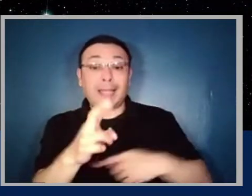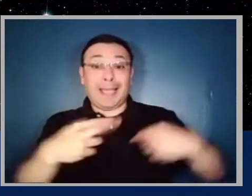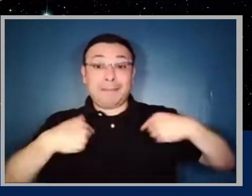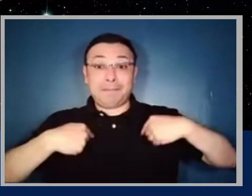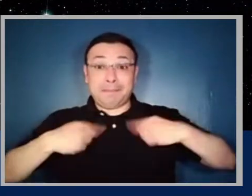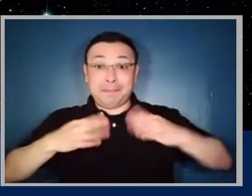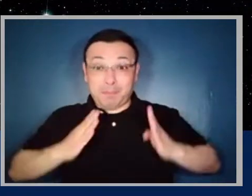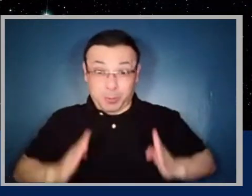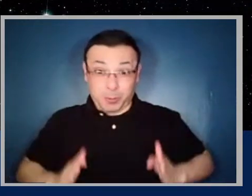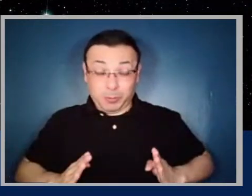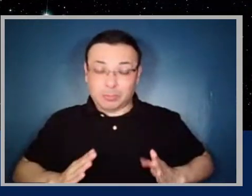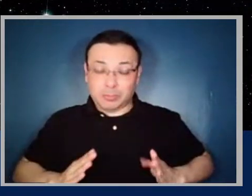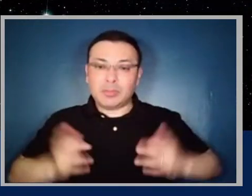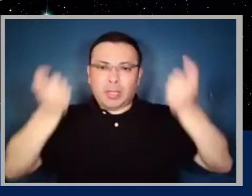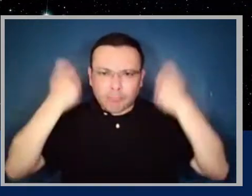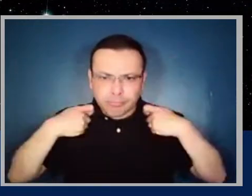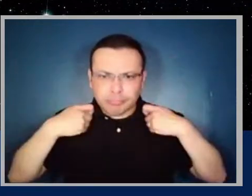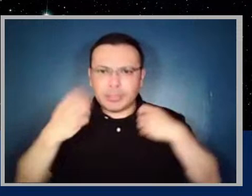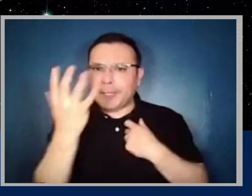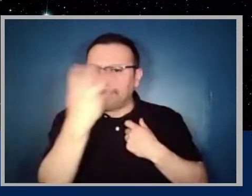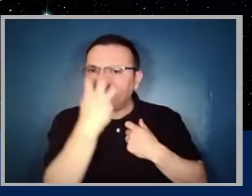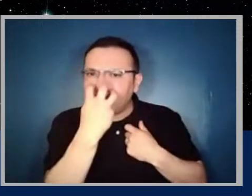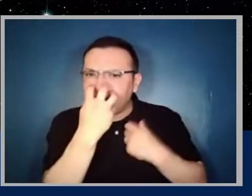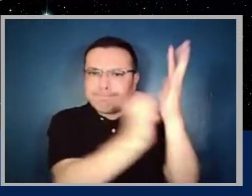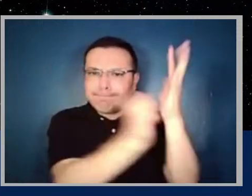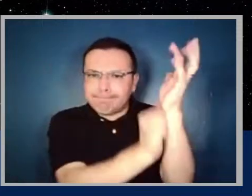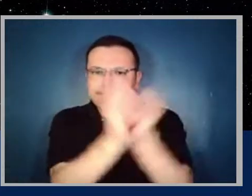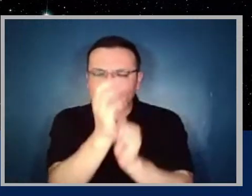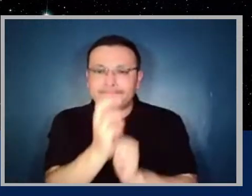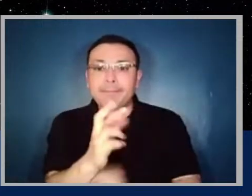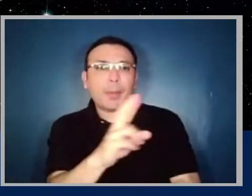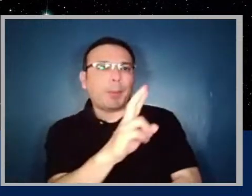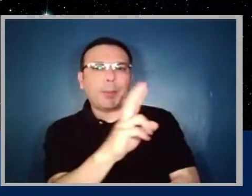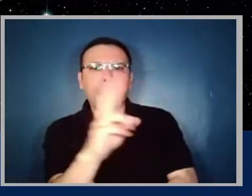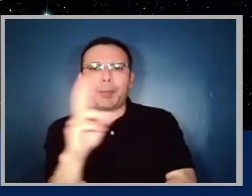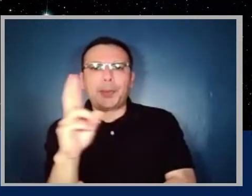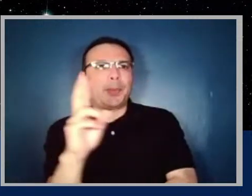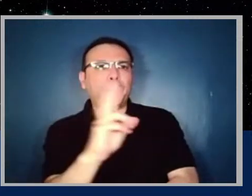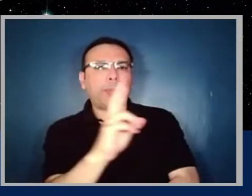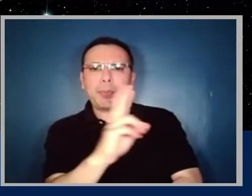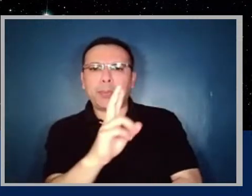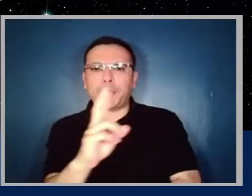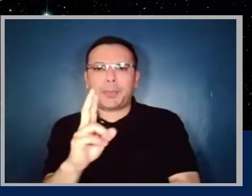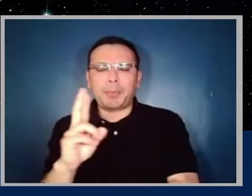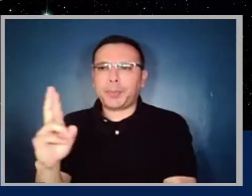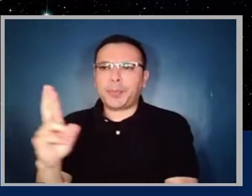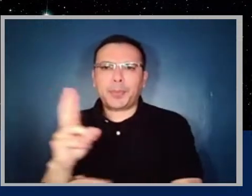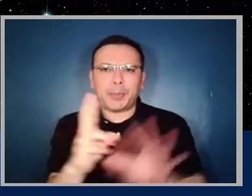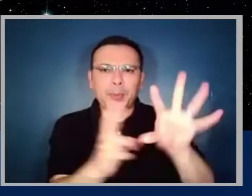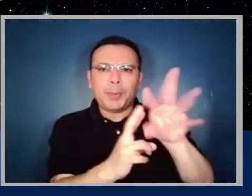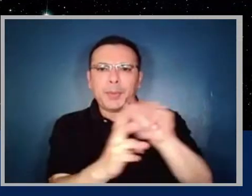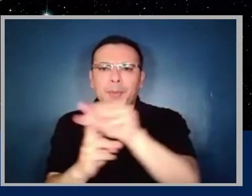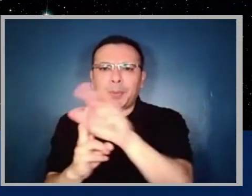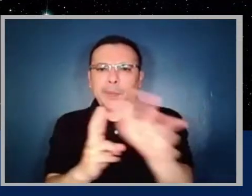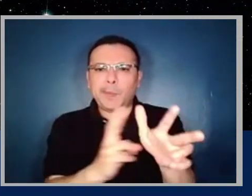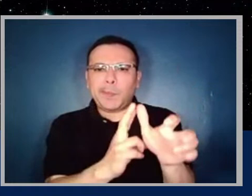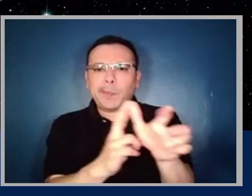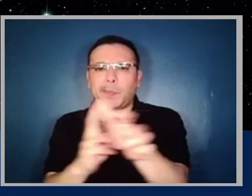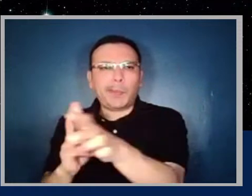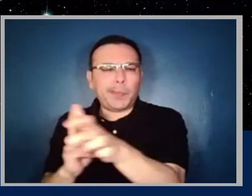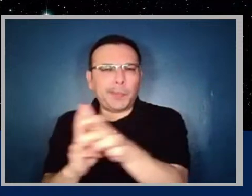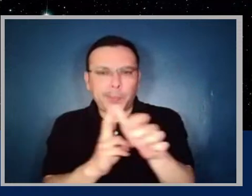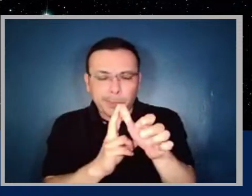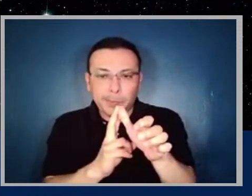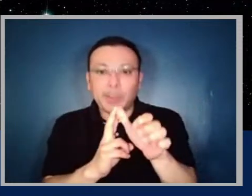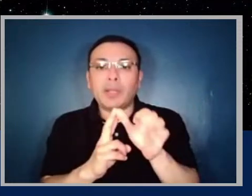covers, gloves, all of that good stuff. But these sniffers pull in the air. They analyze the air that they're pulling in for the molecules, the percent